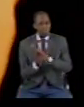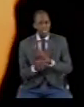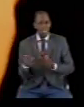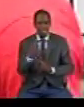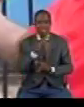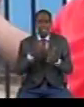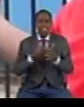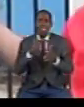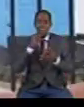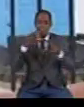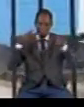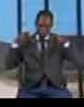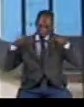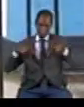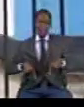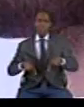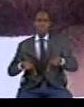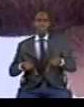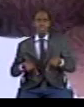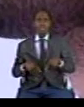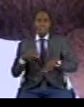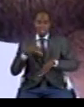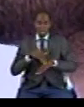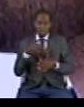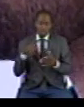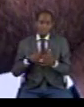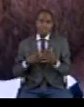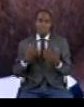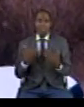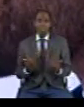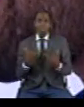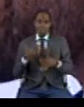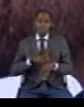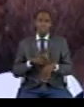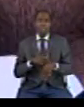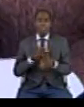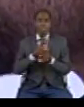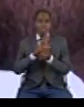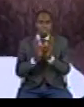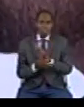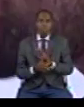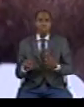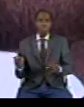personal. Repent ye at this present time.